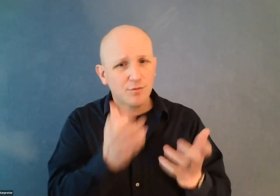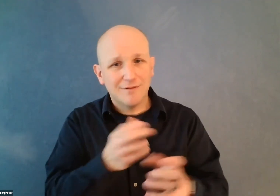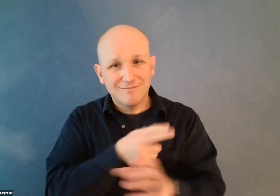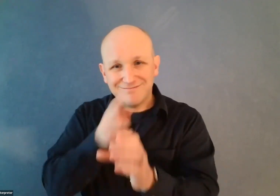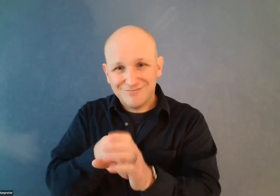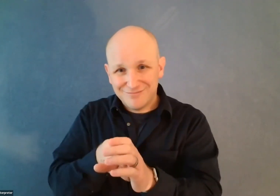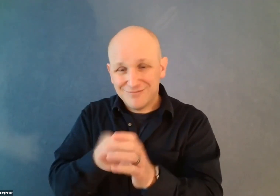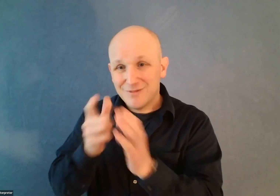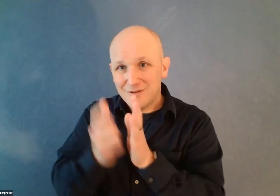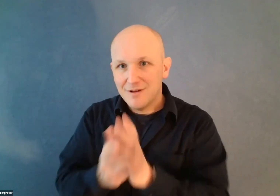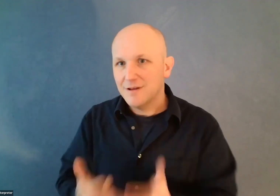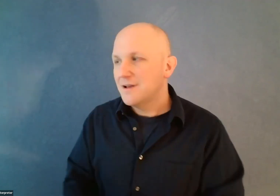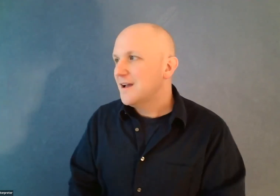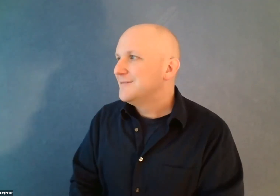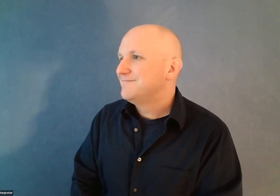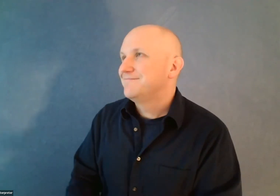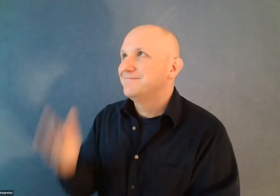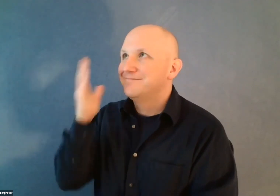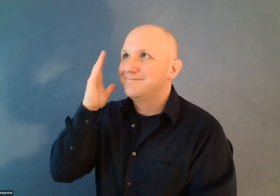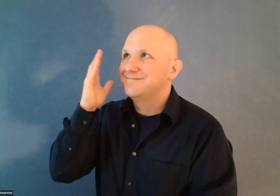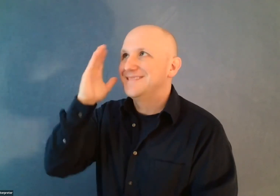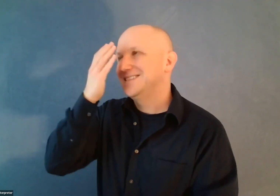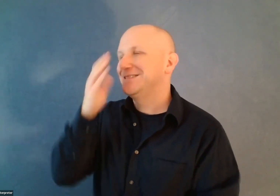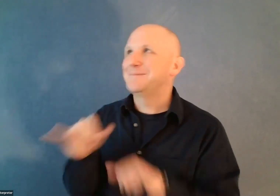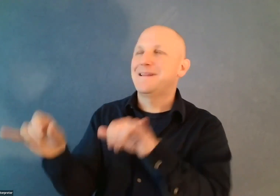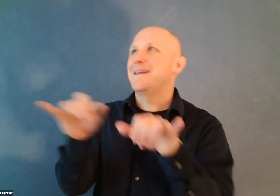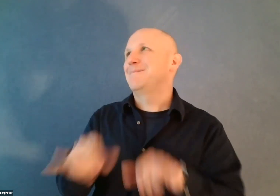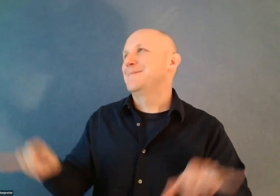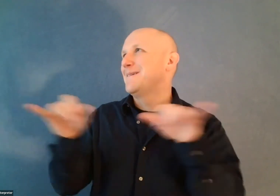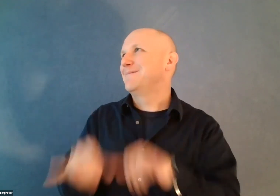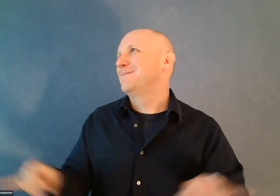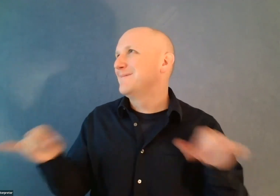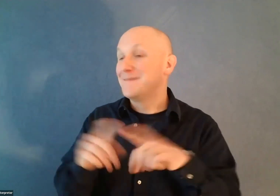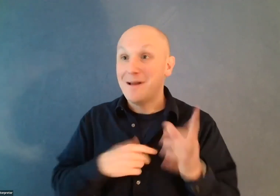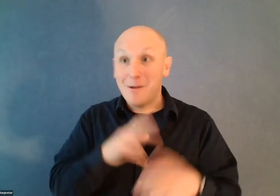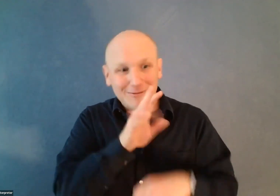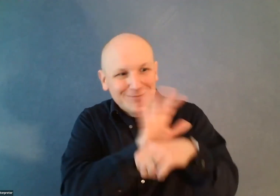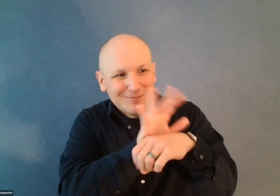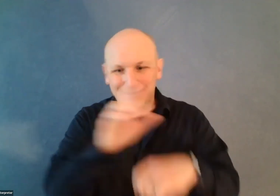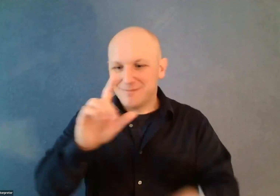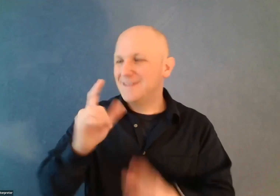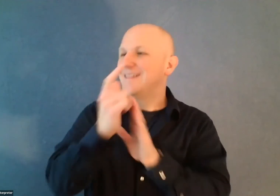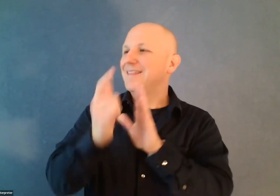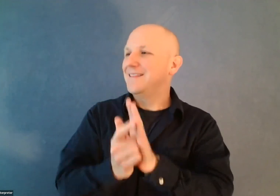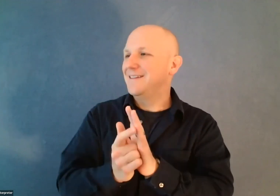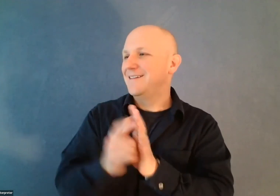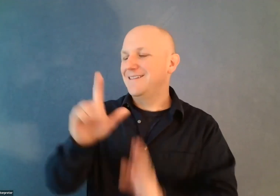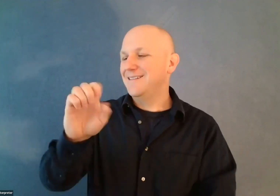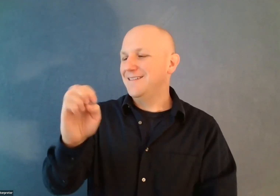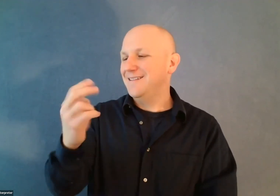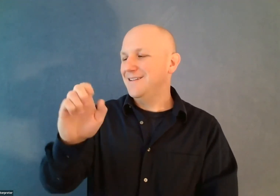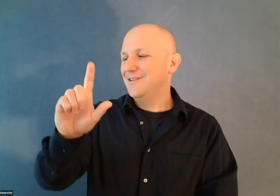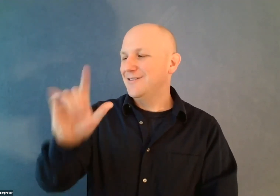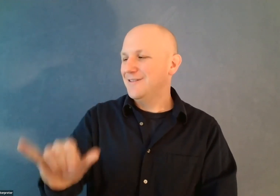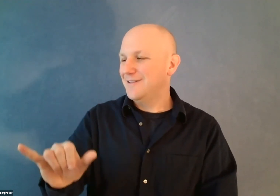As cliche as it might sound, I watched Legally Blonde as a kid and was like, yes, like that's definitely what I want to do. But on a